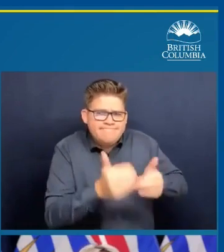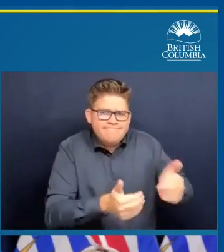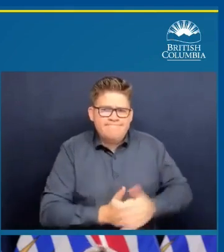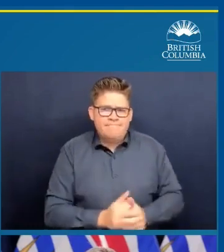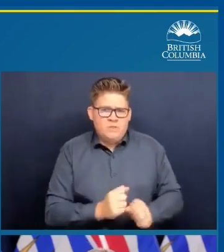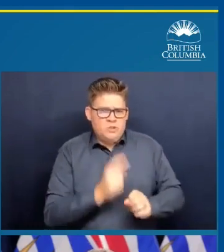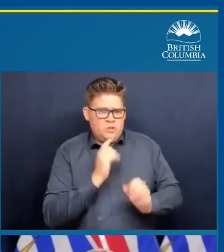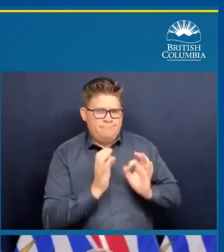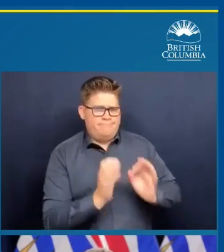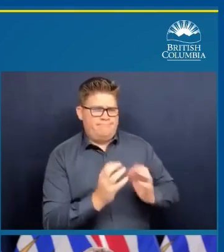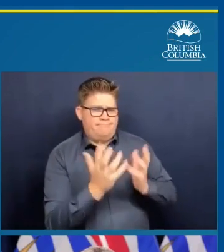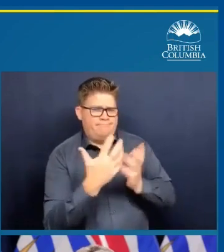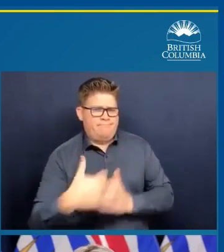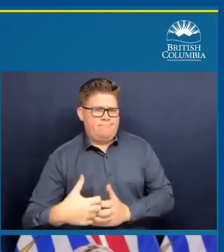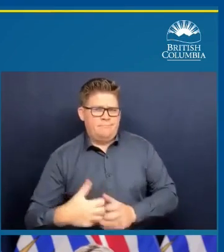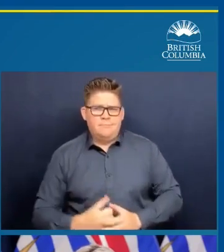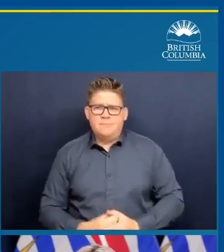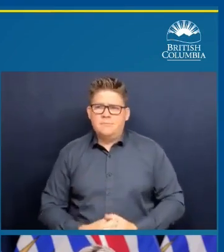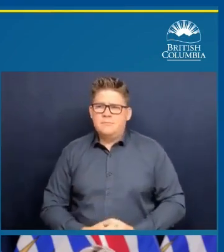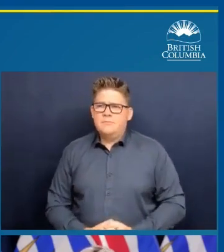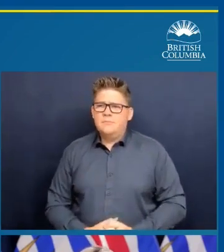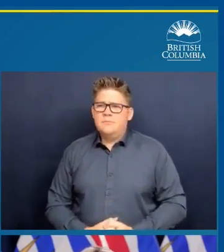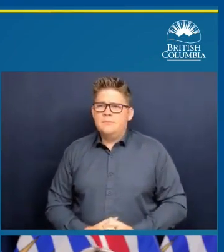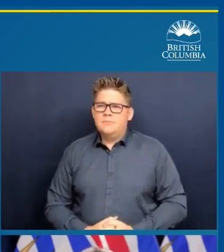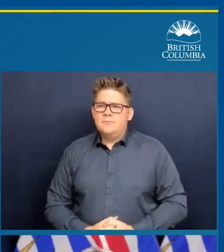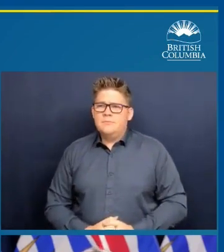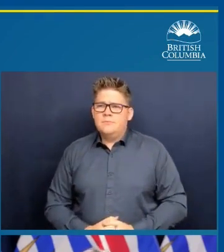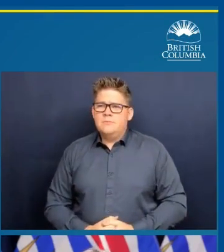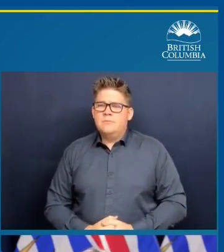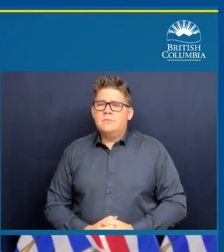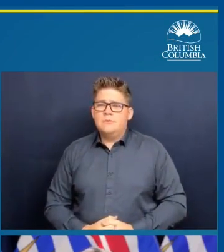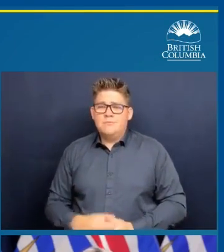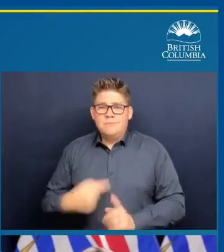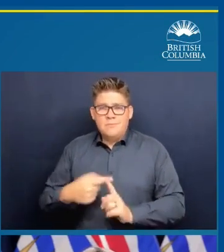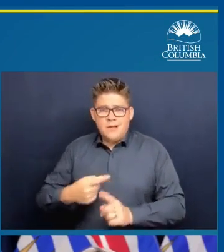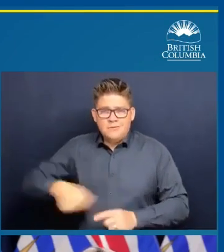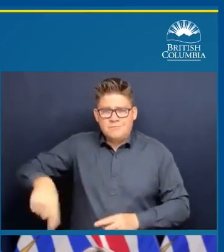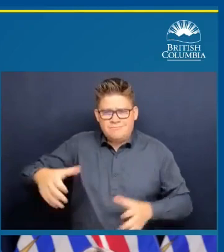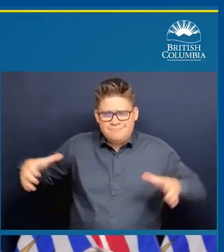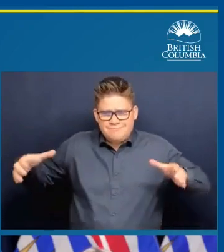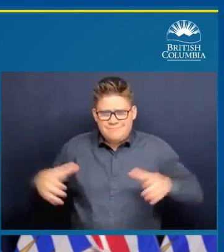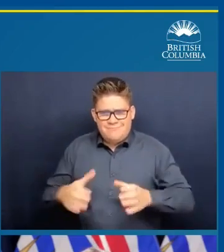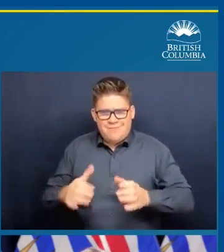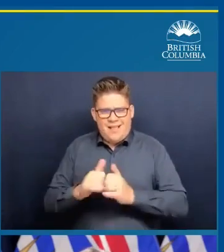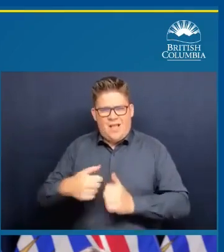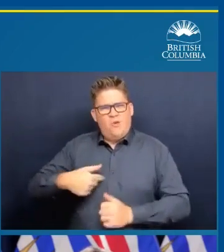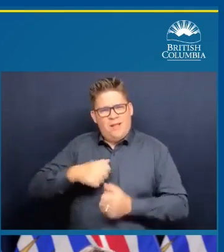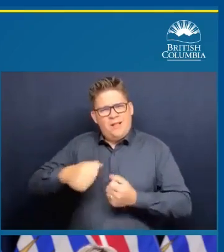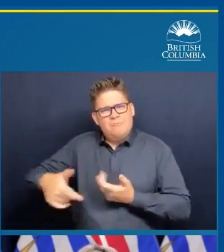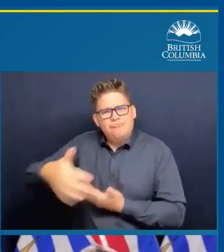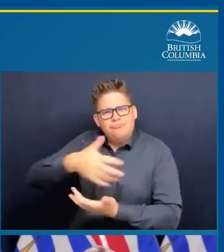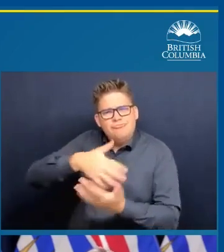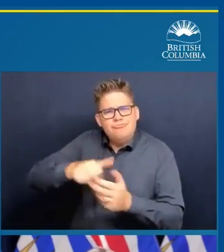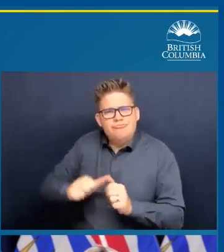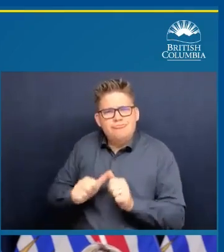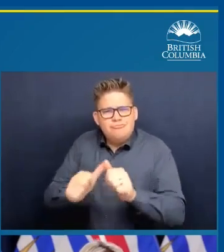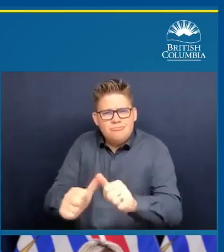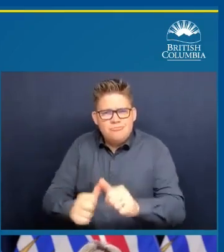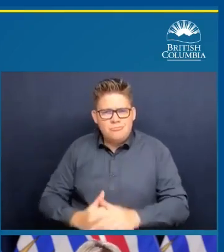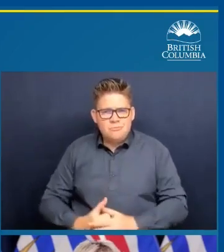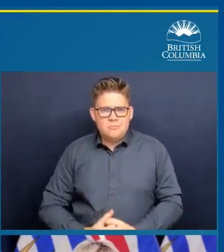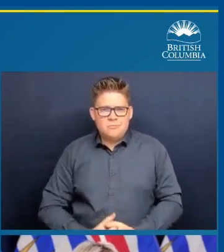which includes bringing people safely back together again. So I'm going to start with talking about where we are